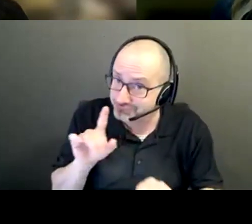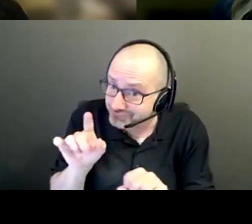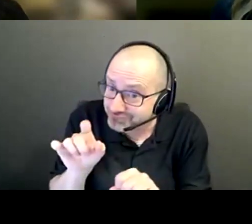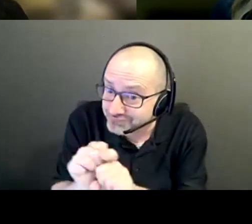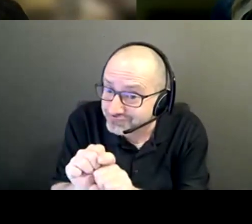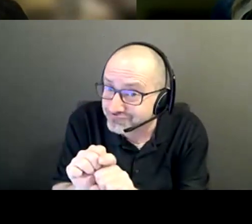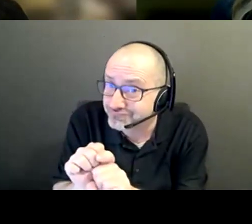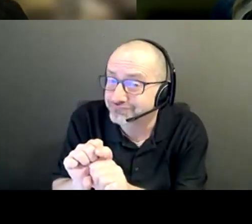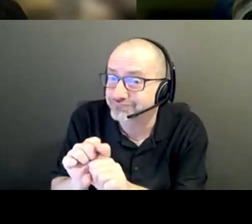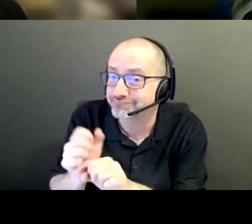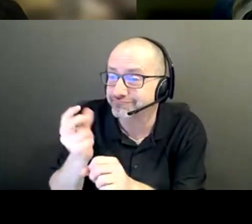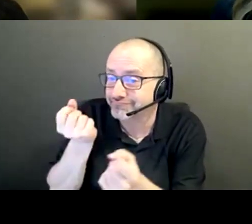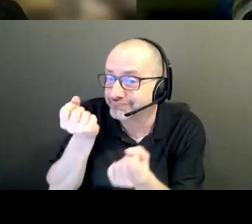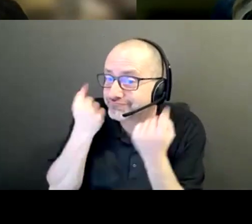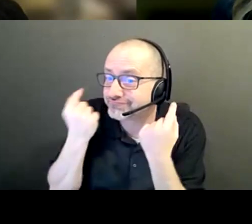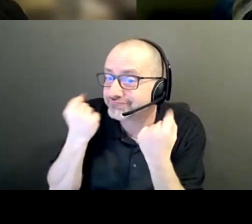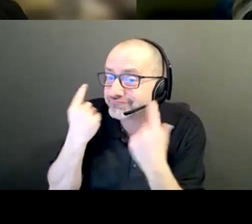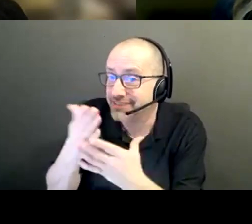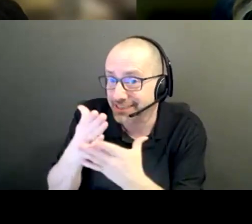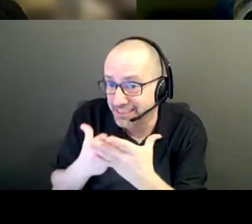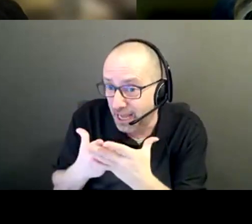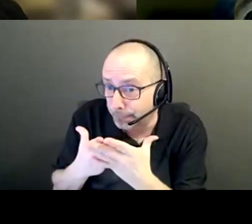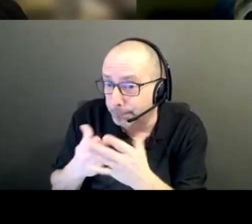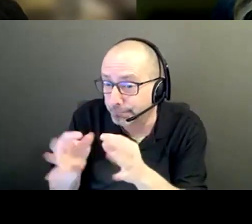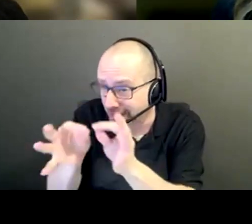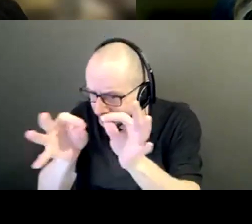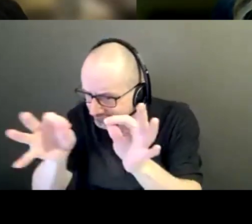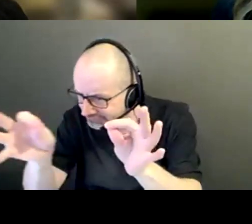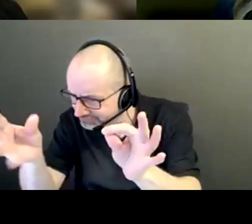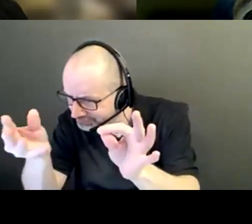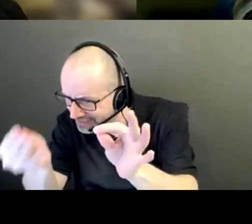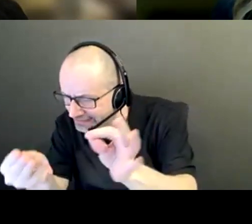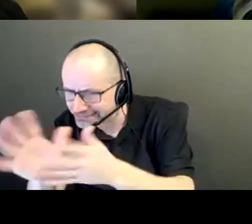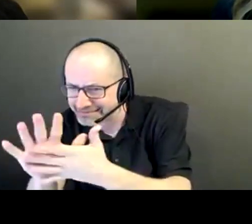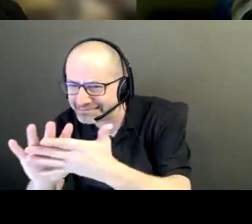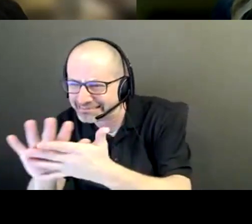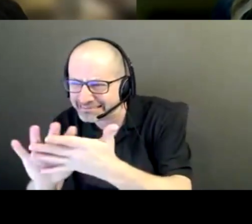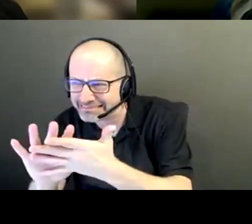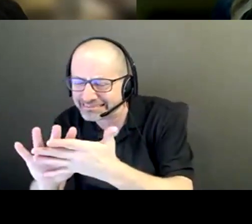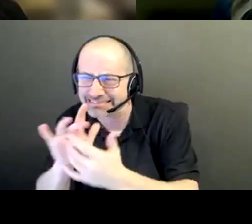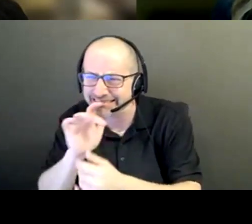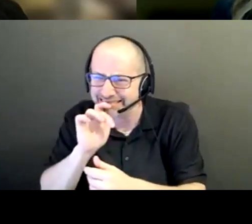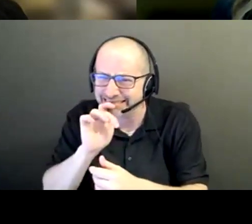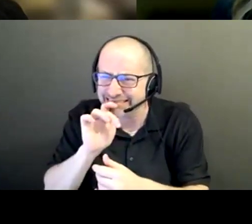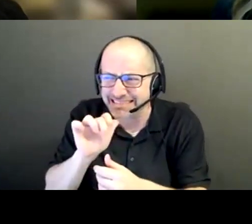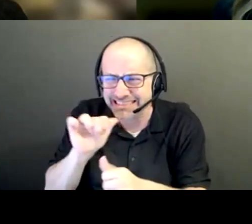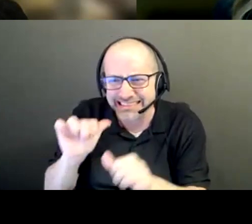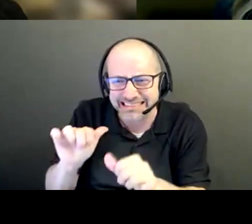gap missing in the sentence or in the context of the communication being between